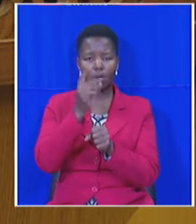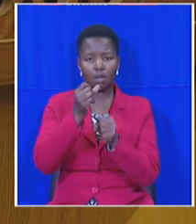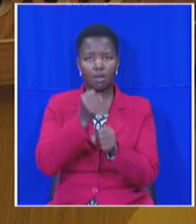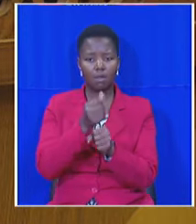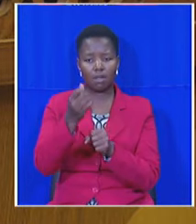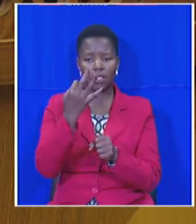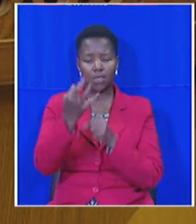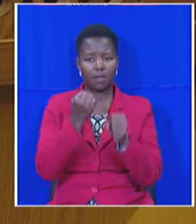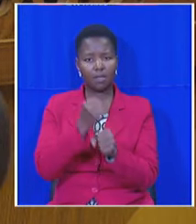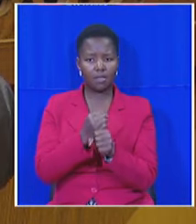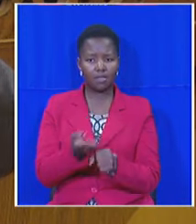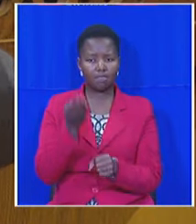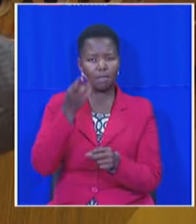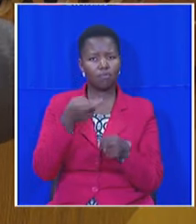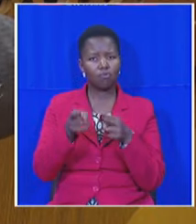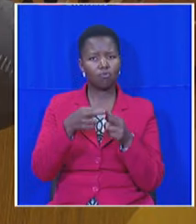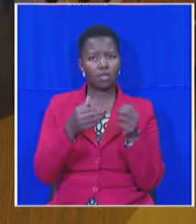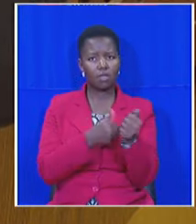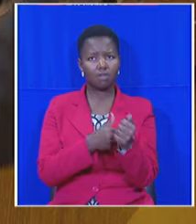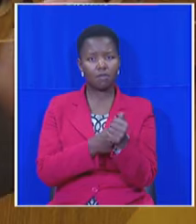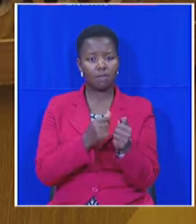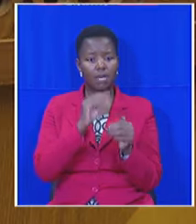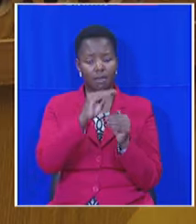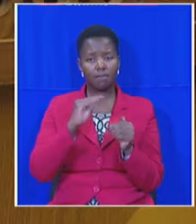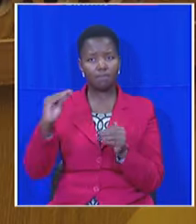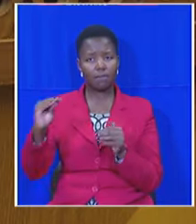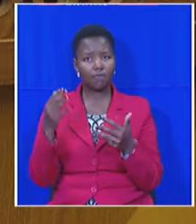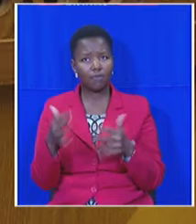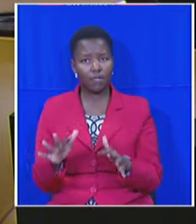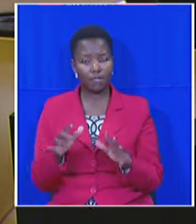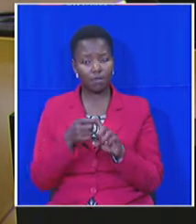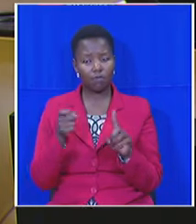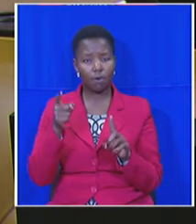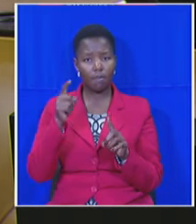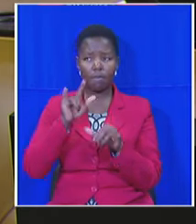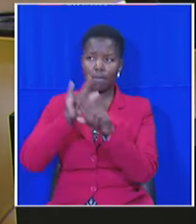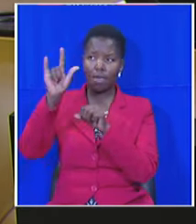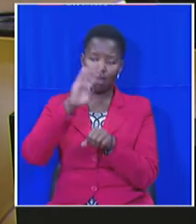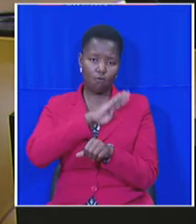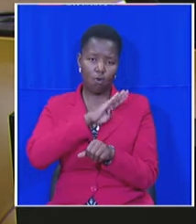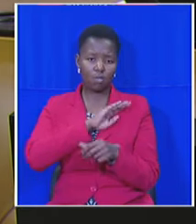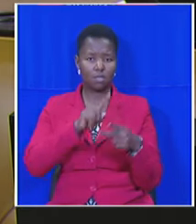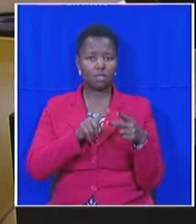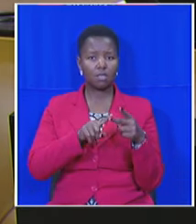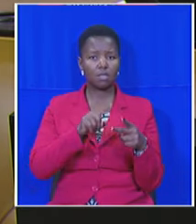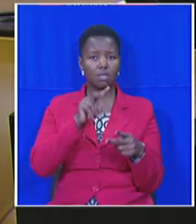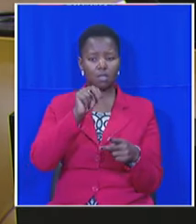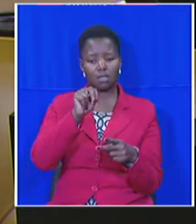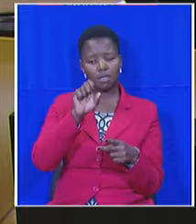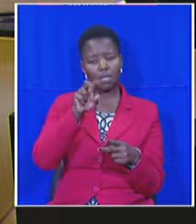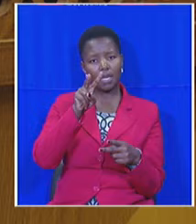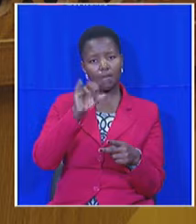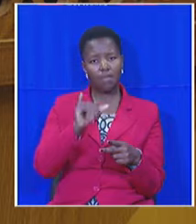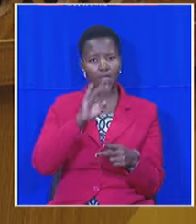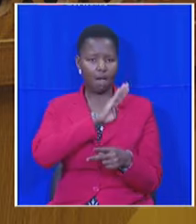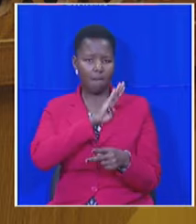3 years. So we can see money has been taken away from our Air Force and from the Navy to fund these aspects.